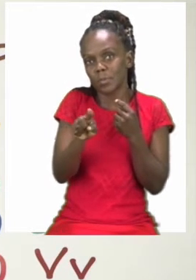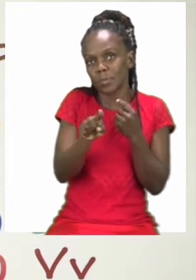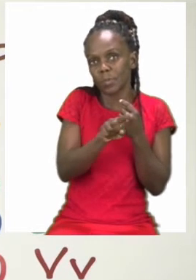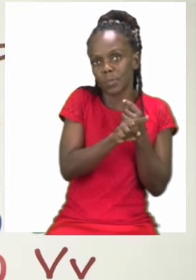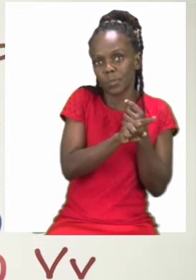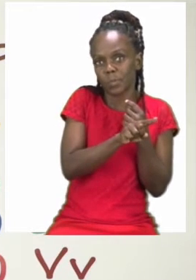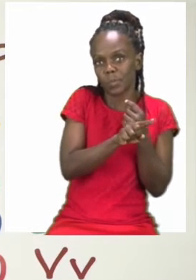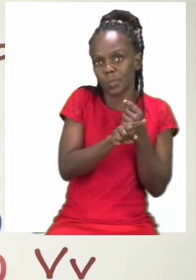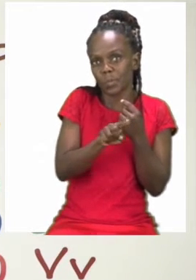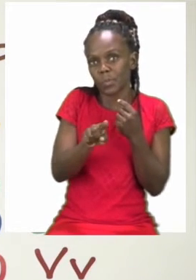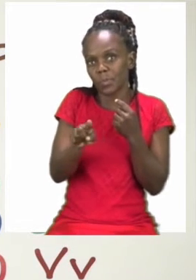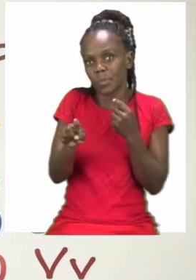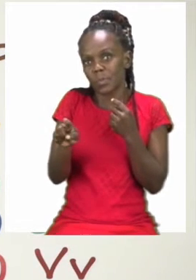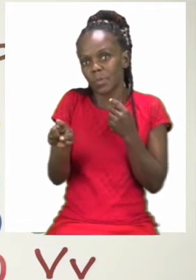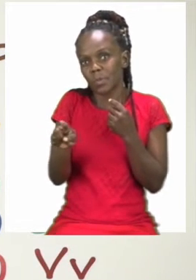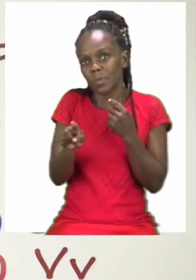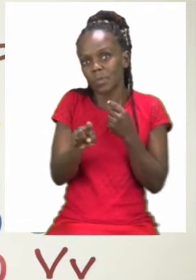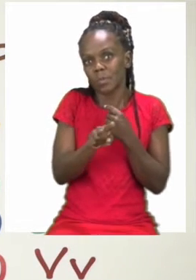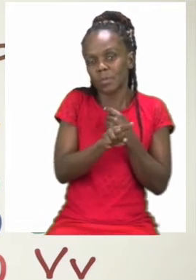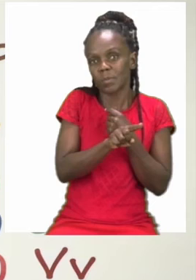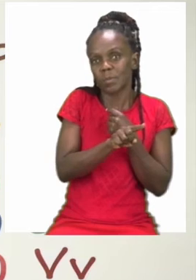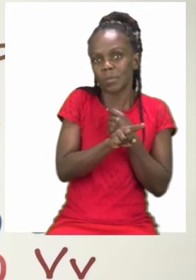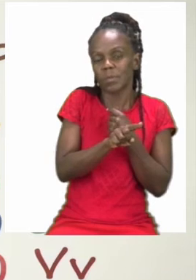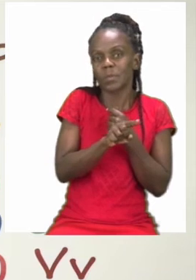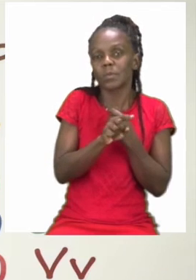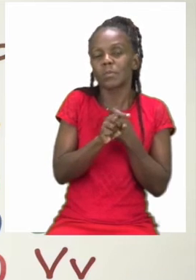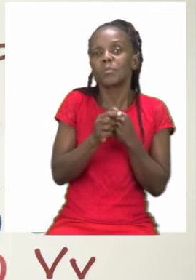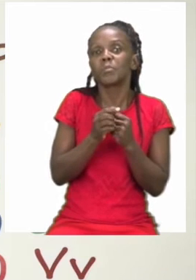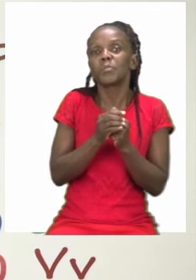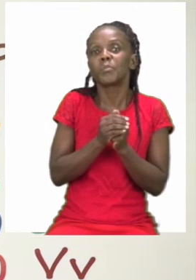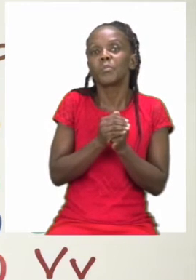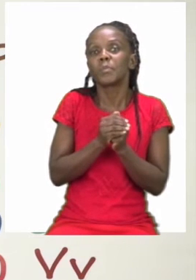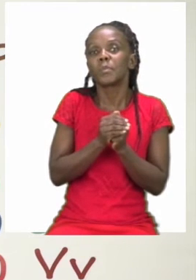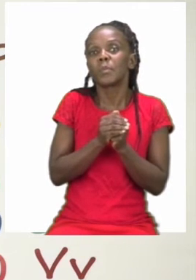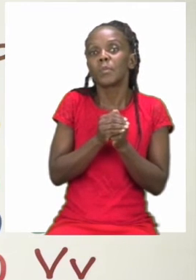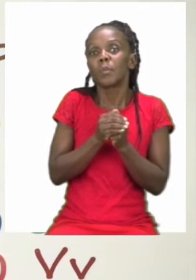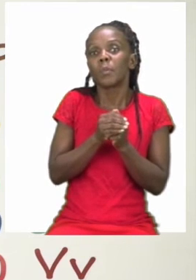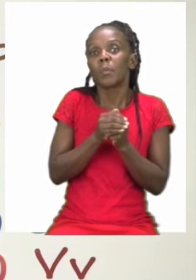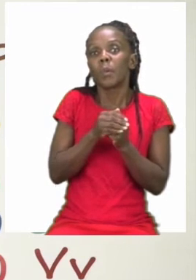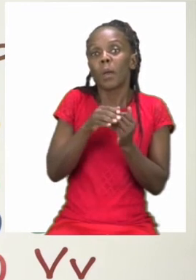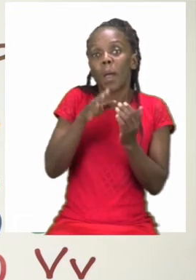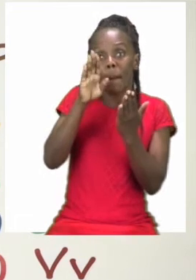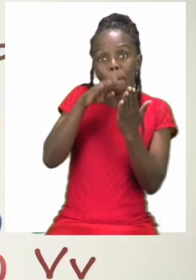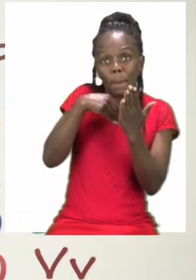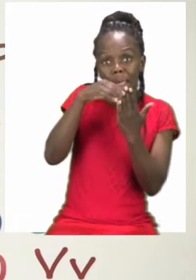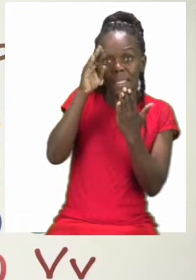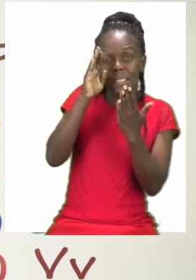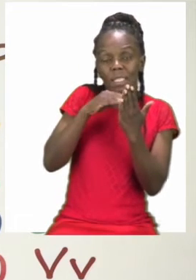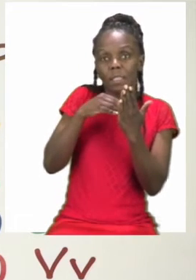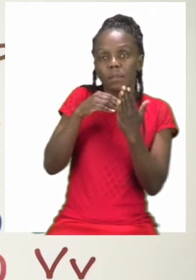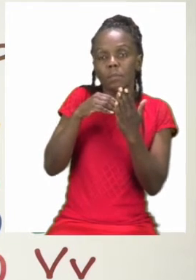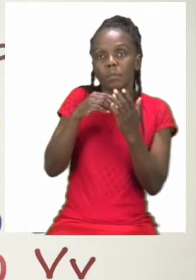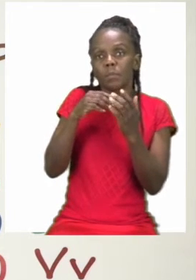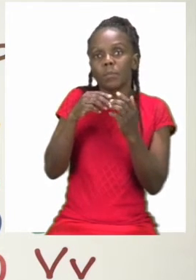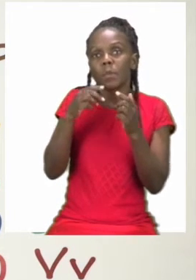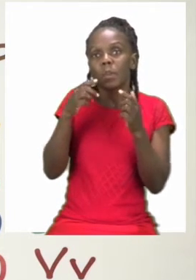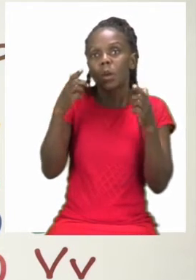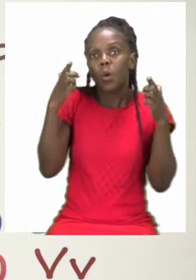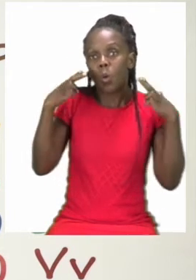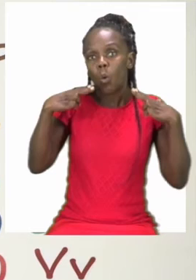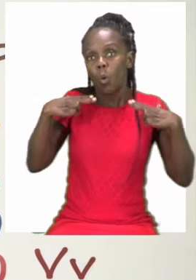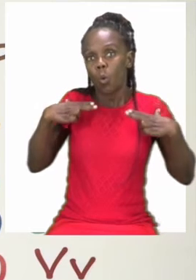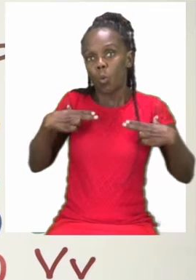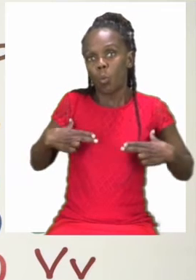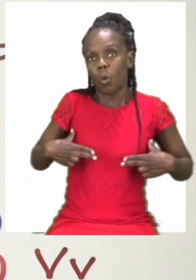going down the body with your finger. Remember, if there's too much on your finger, you can